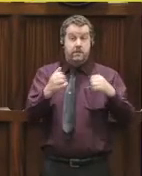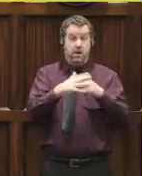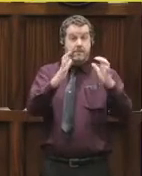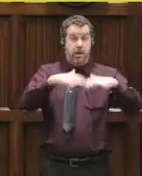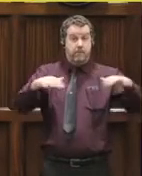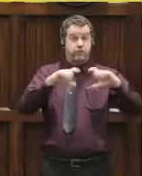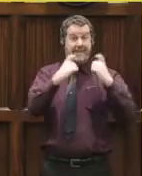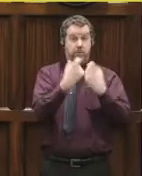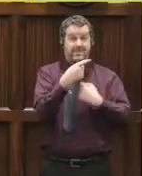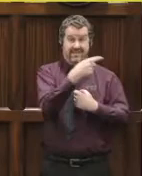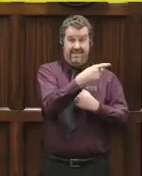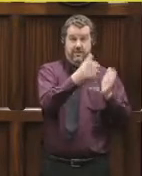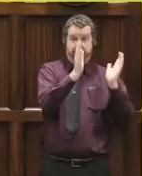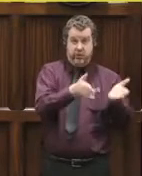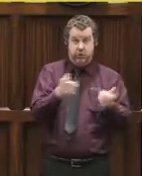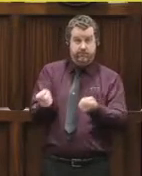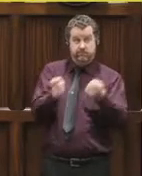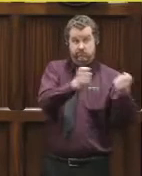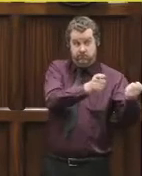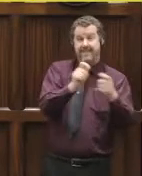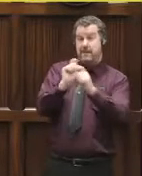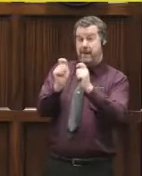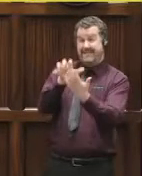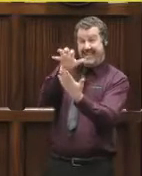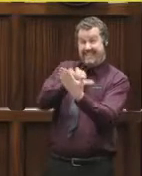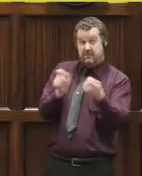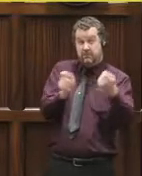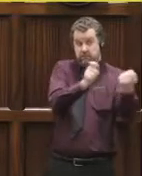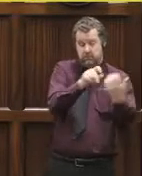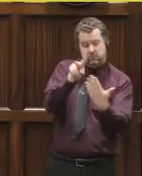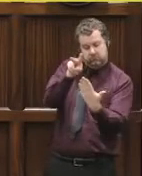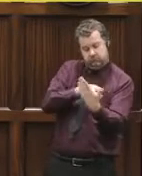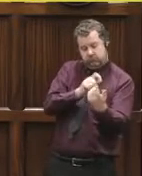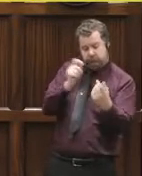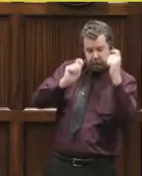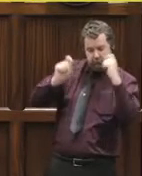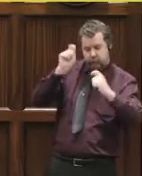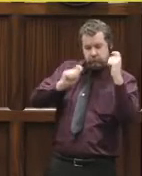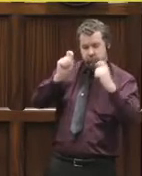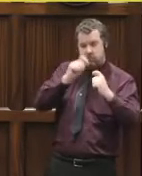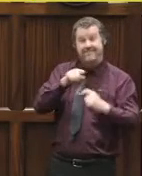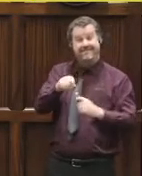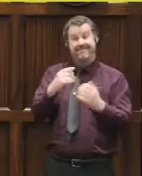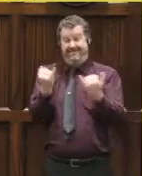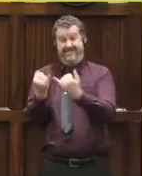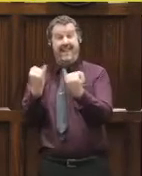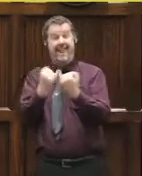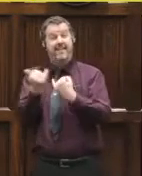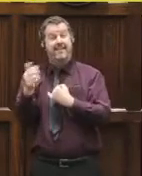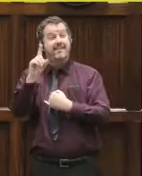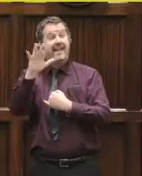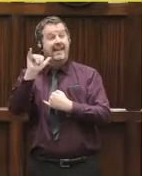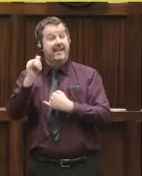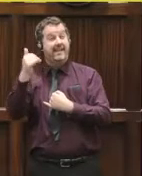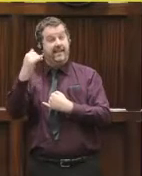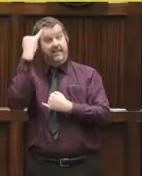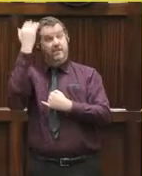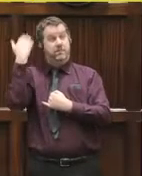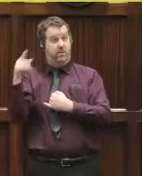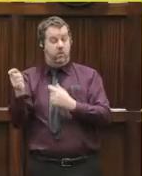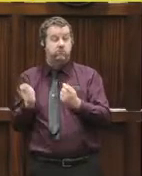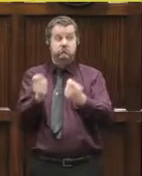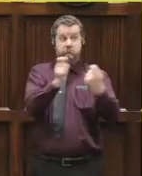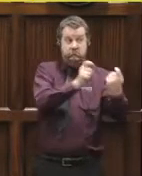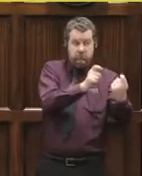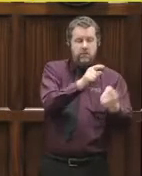Counsel has examined the text of the amendment suggested originally by Senator Mark Daly and advises that it